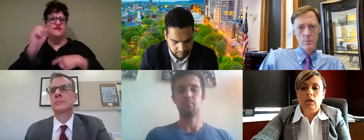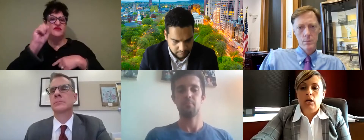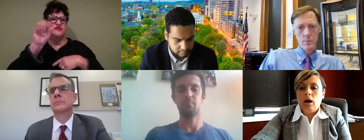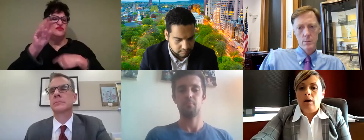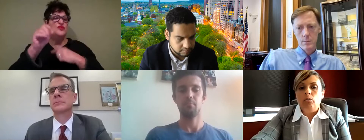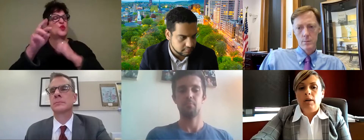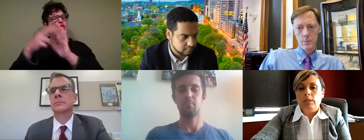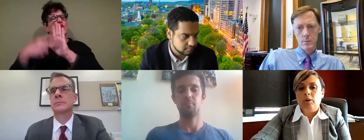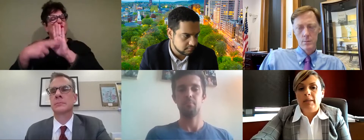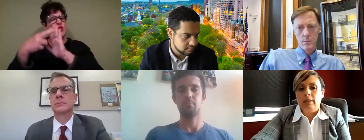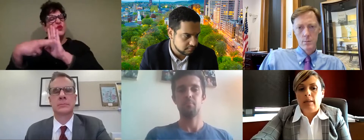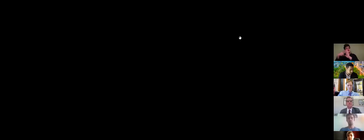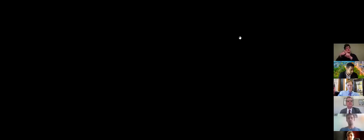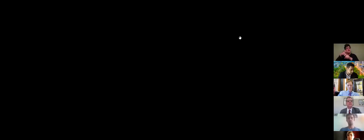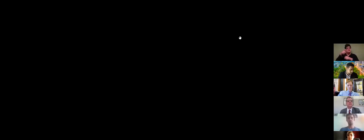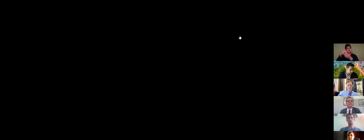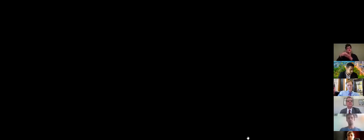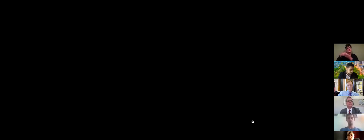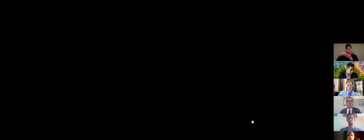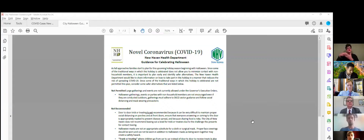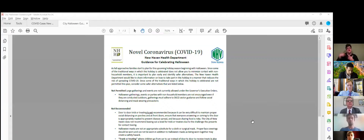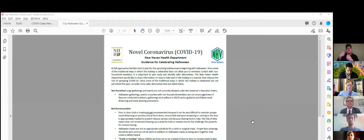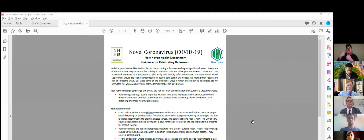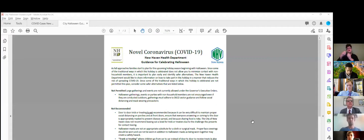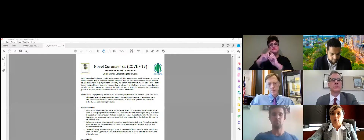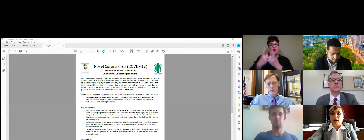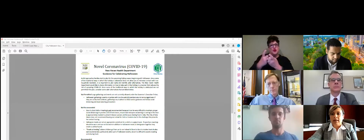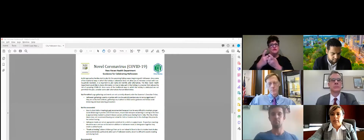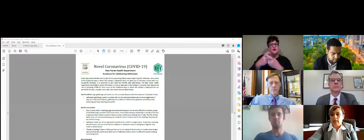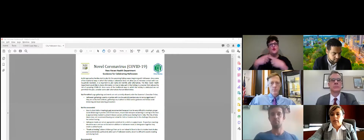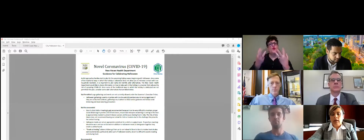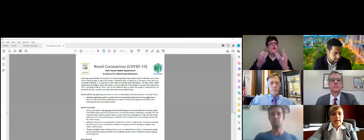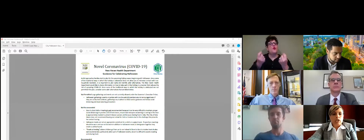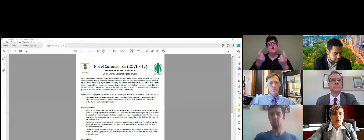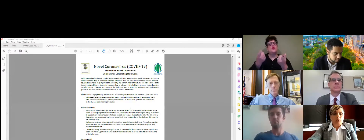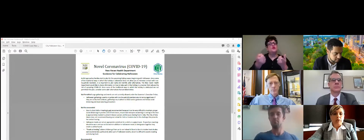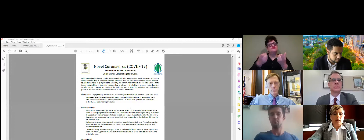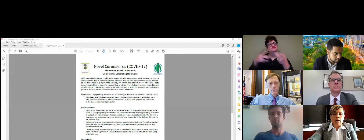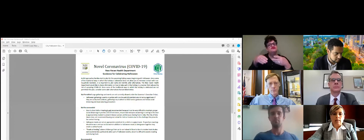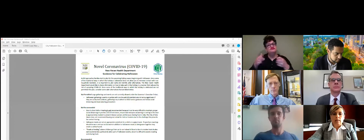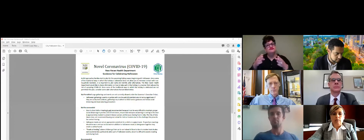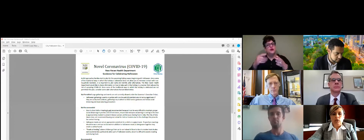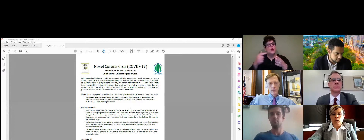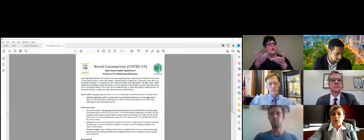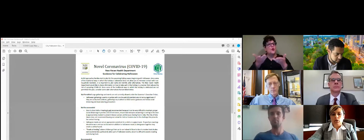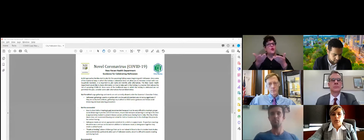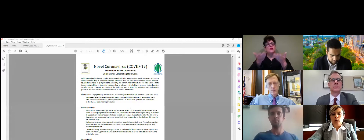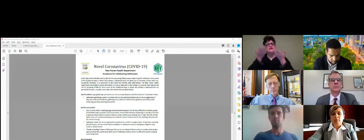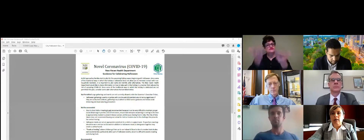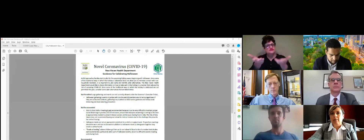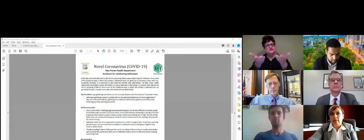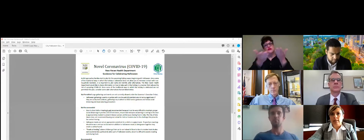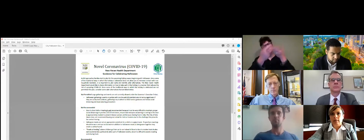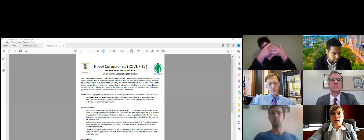city on what's permitted and not permitted, and what we're recommending. And so we are really asking individuals to